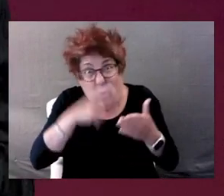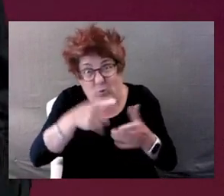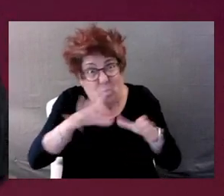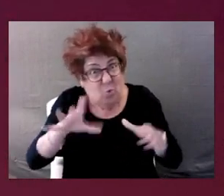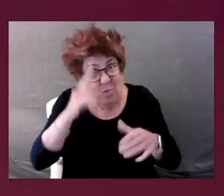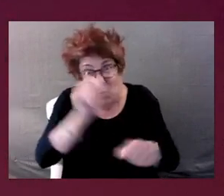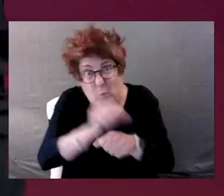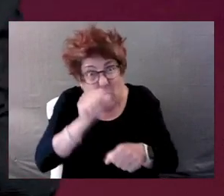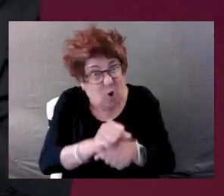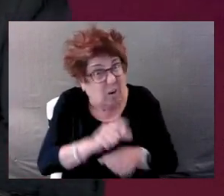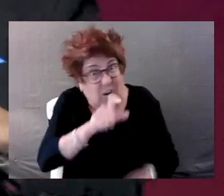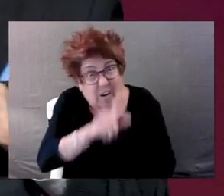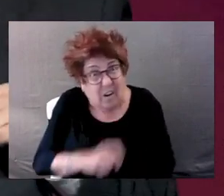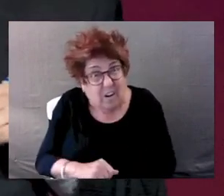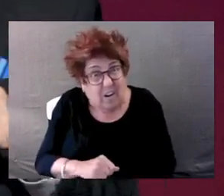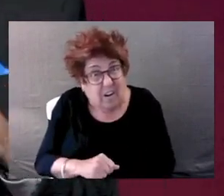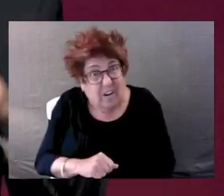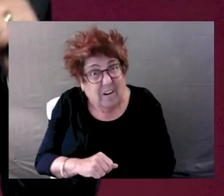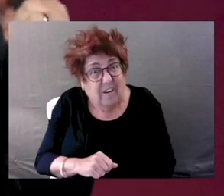What do?